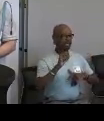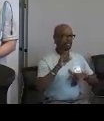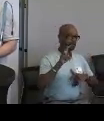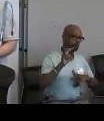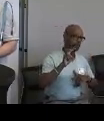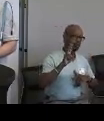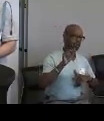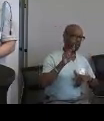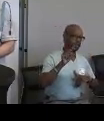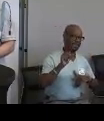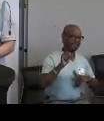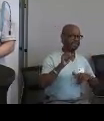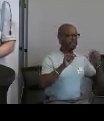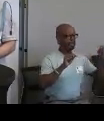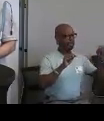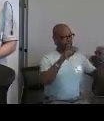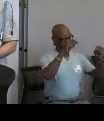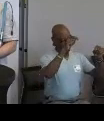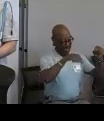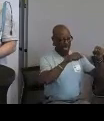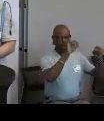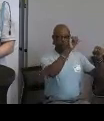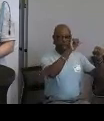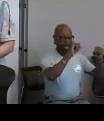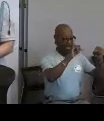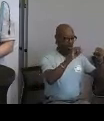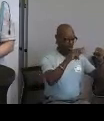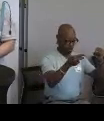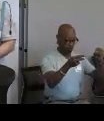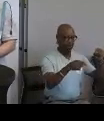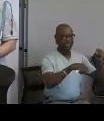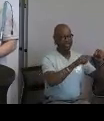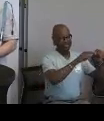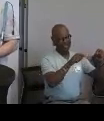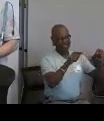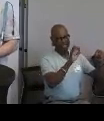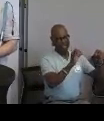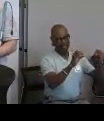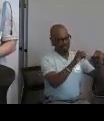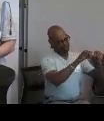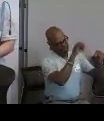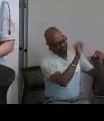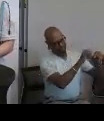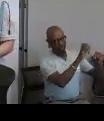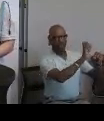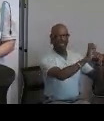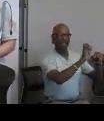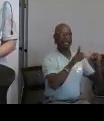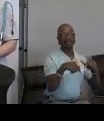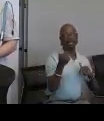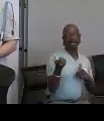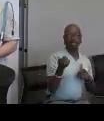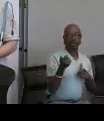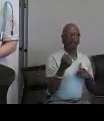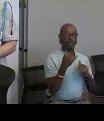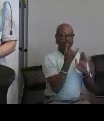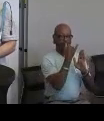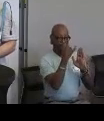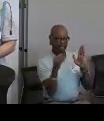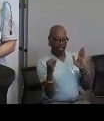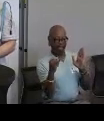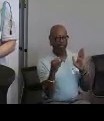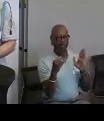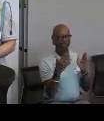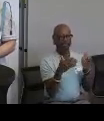units down on Y, but 0 on X. I'm just starting in the bottom left corner. I have another operator that says L, draw a line to